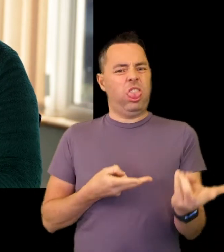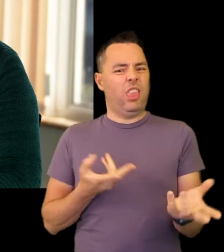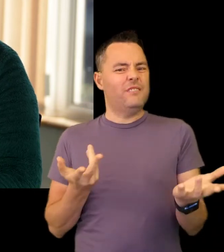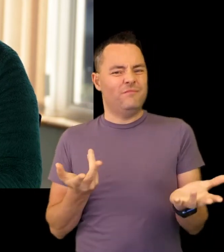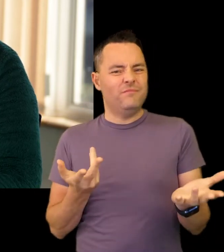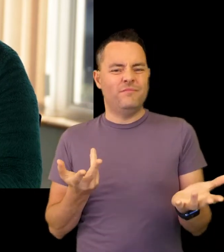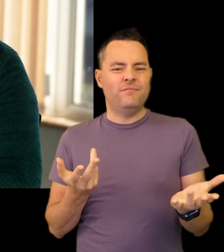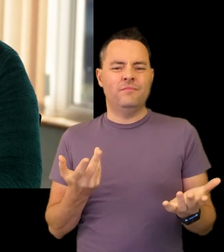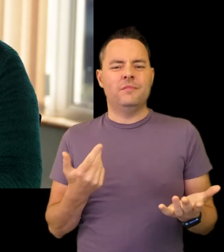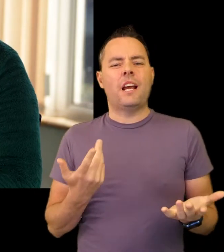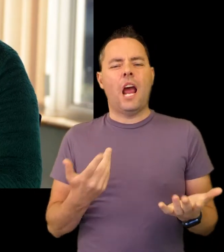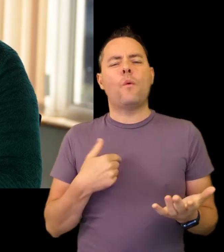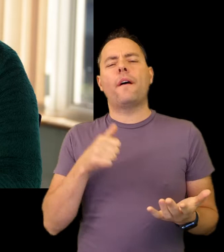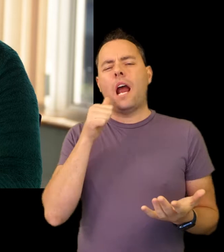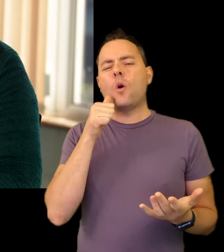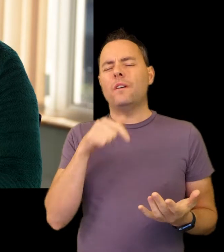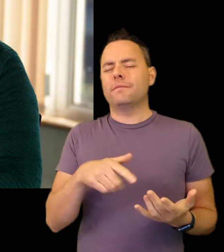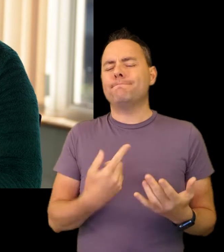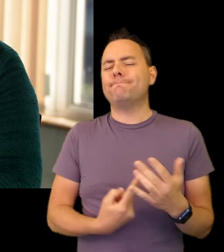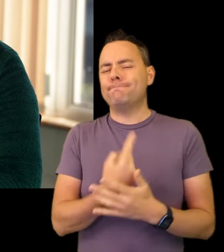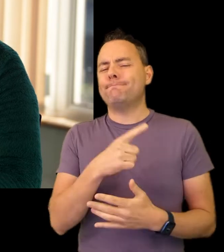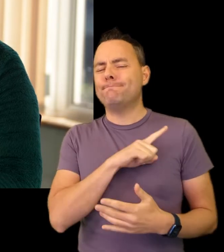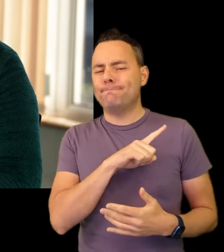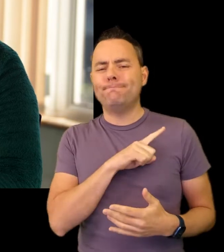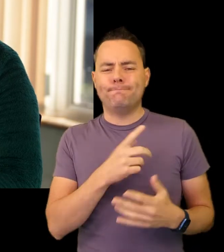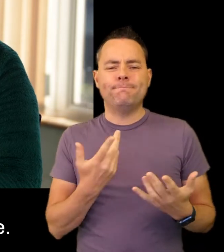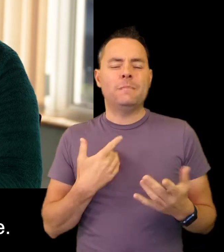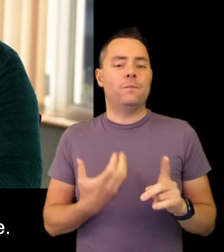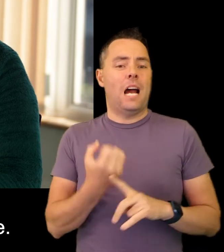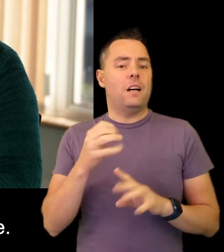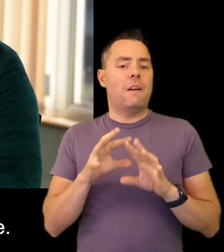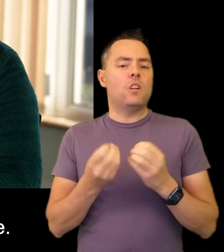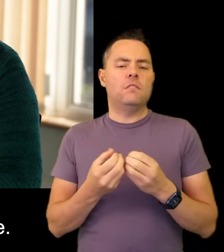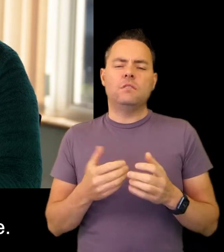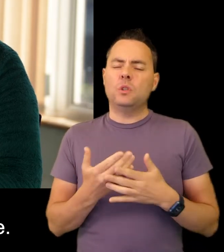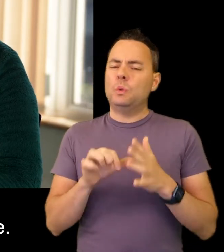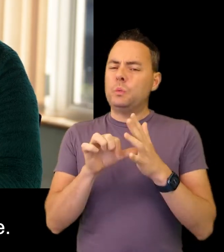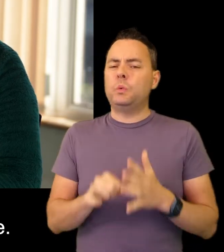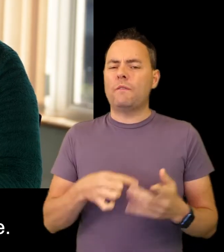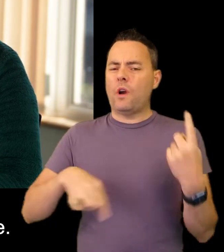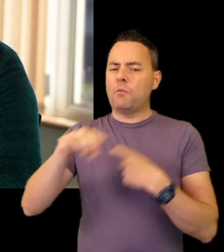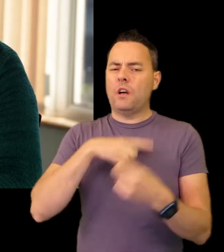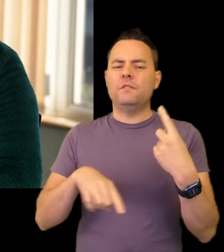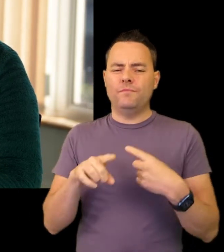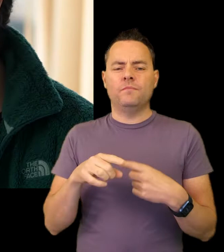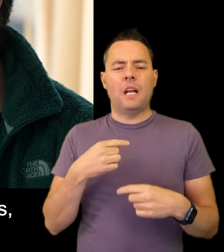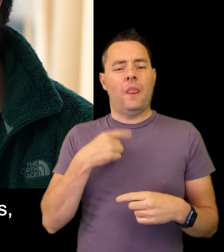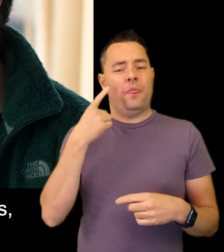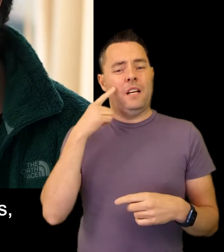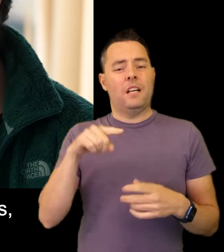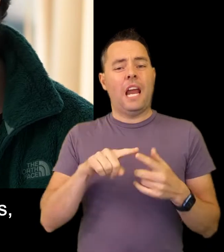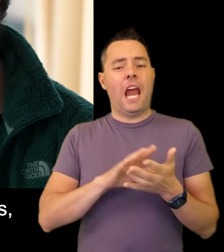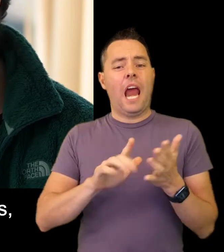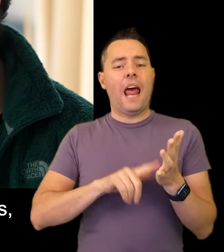and flaky, whereas now at least I know there is a reason why I find everything so much harder than everyone else.